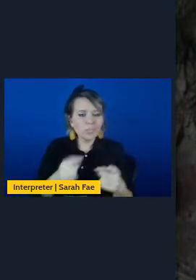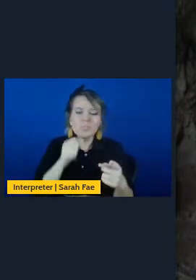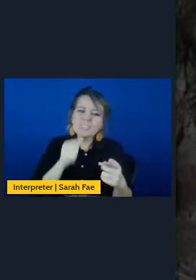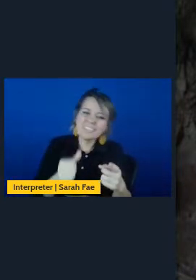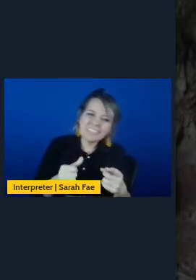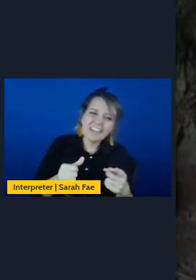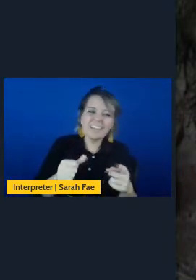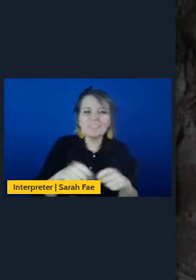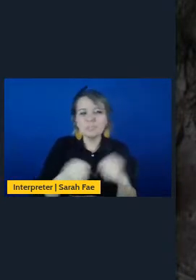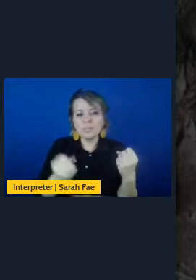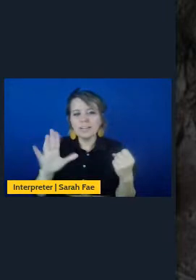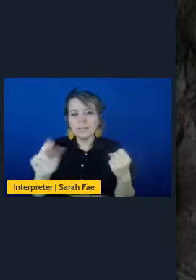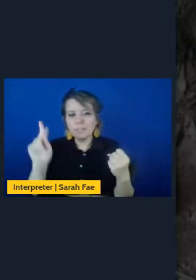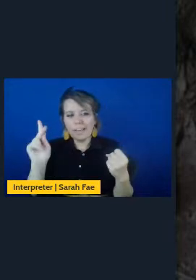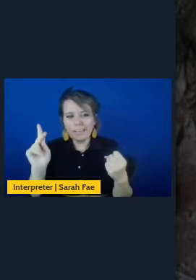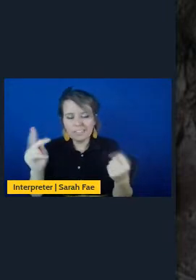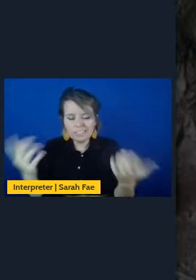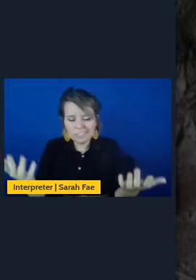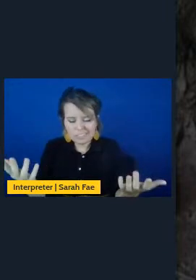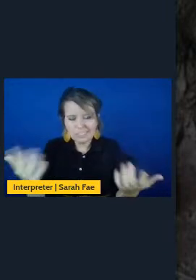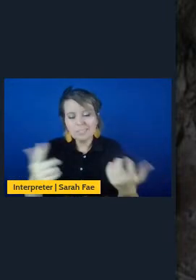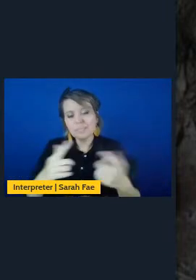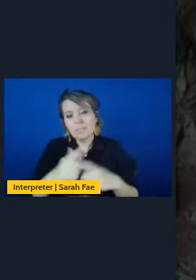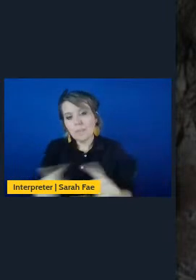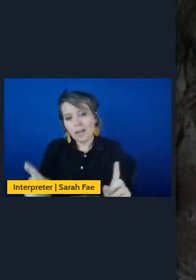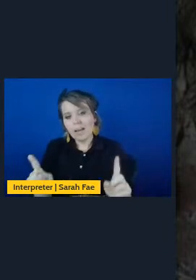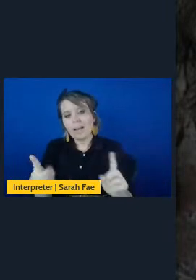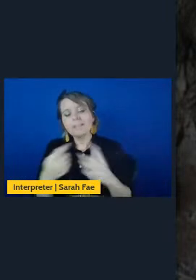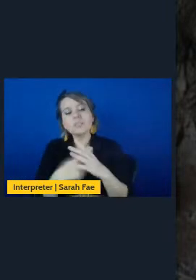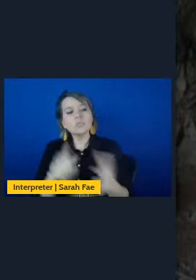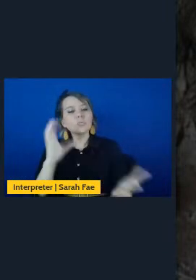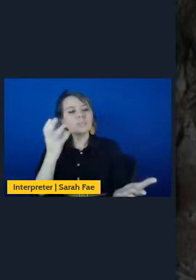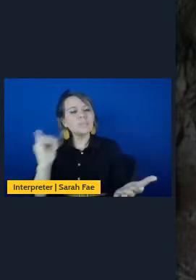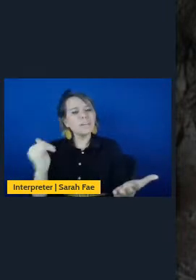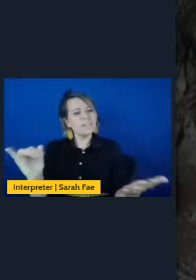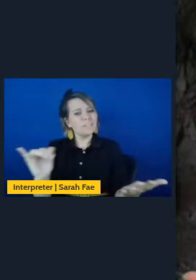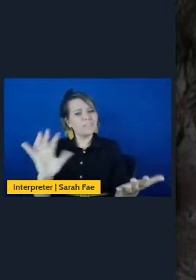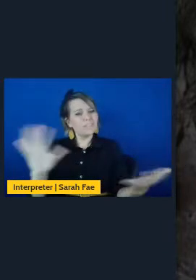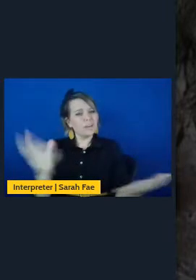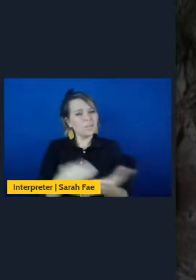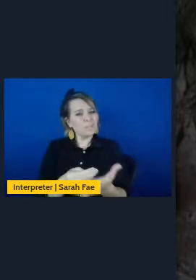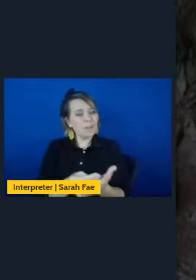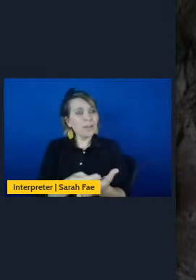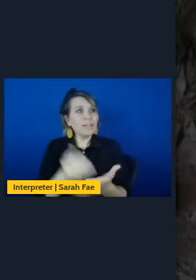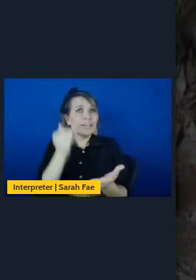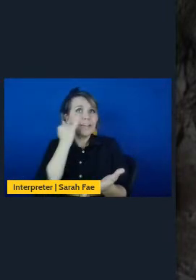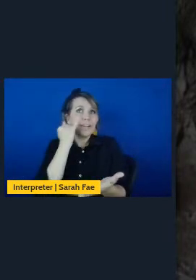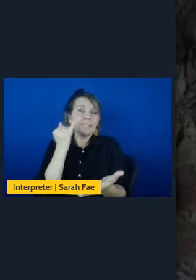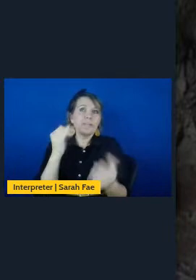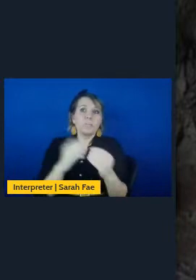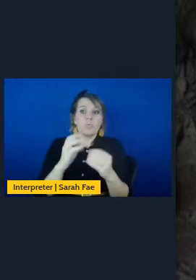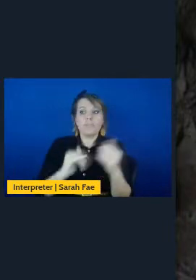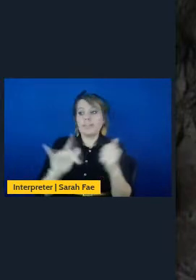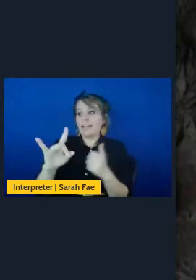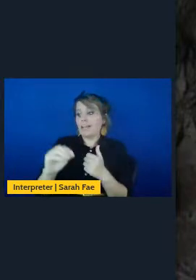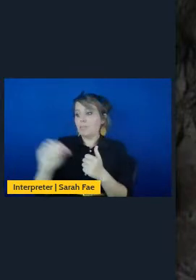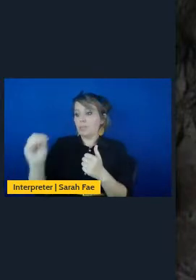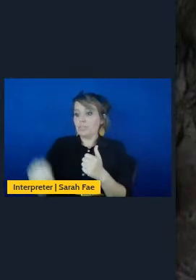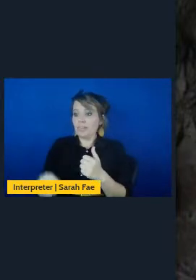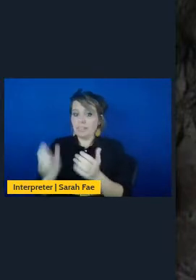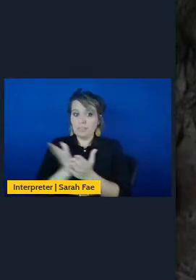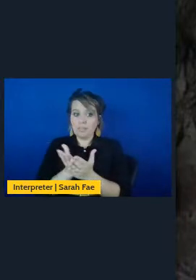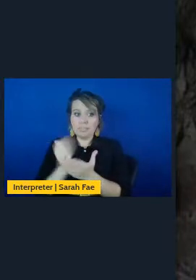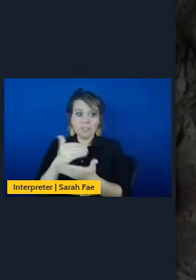for me. Truly, it's not. But it starts to seem like a lot of money when it's over 80% of the budget for running the app